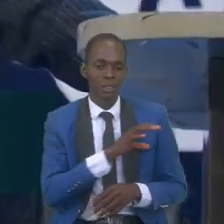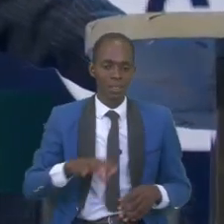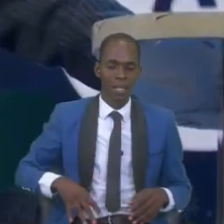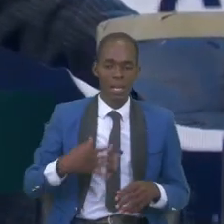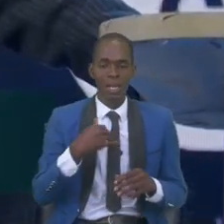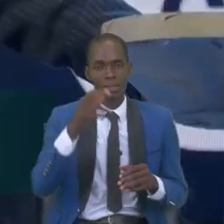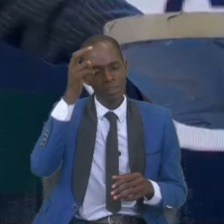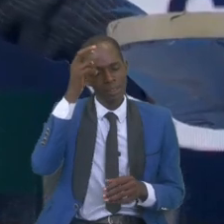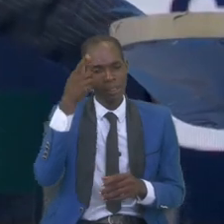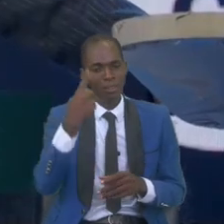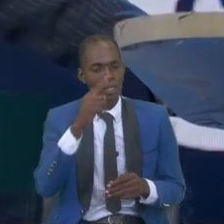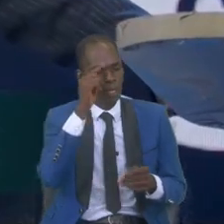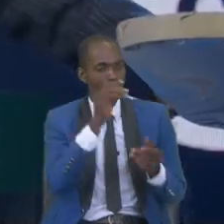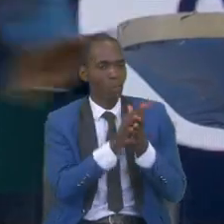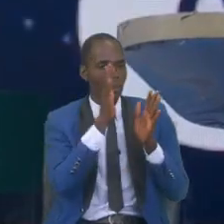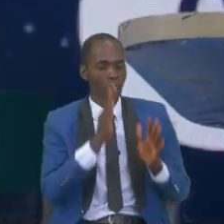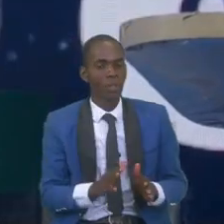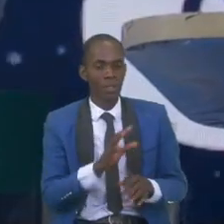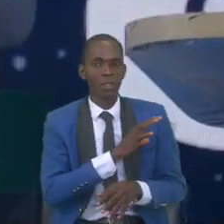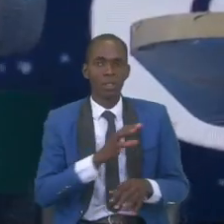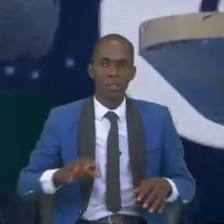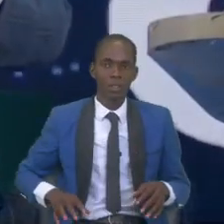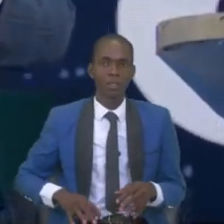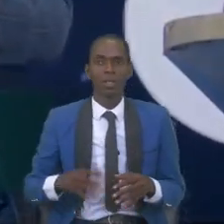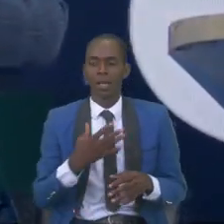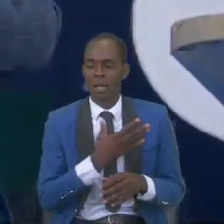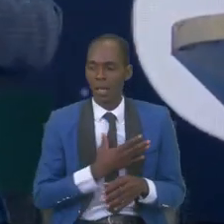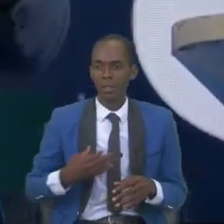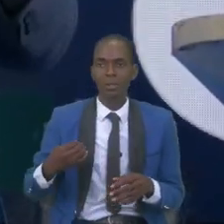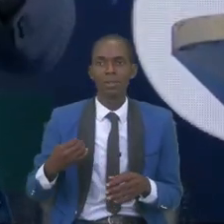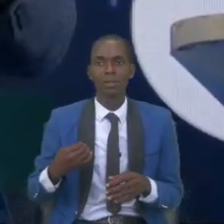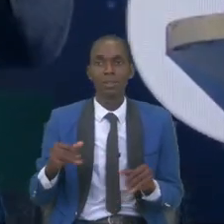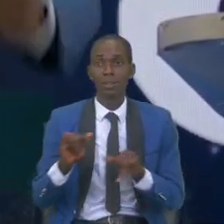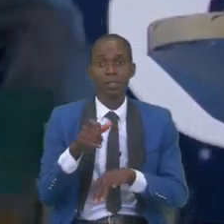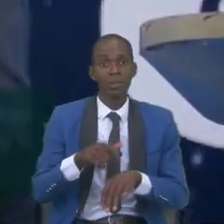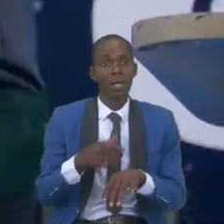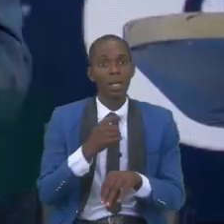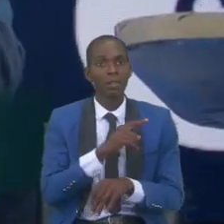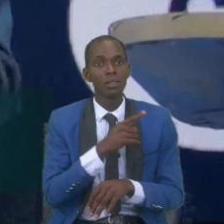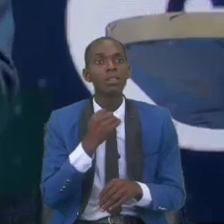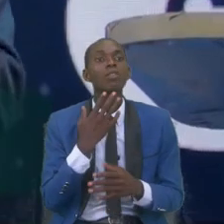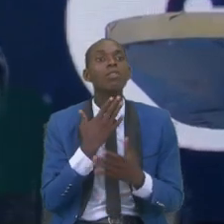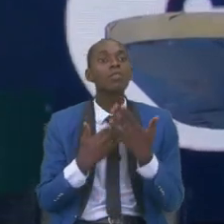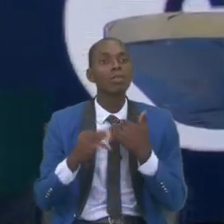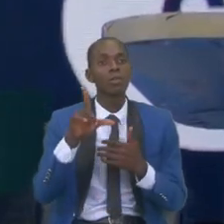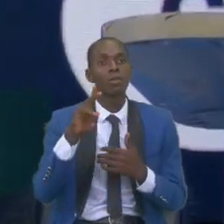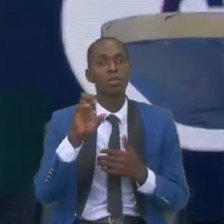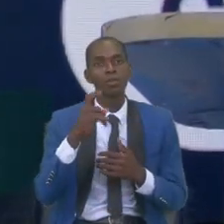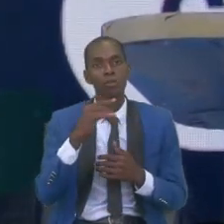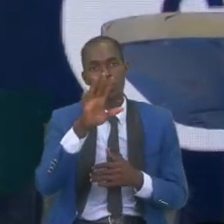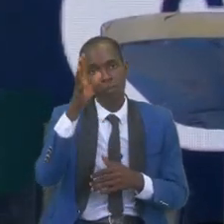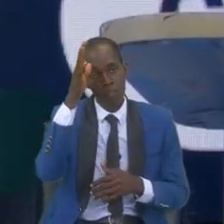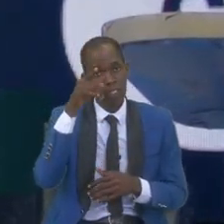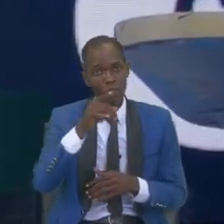deliverer, Jesus Christ, and the devil at the same time. He said, and the laws of your father ye will do. He was